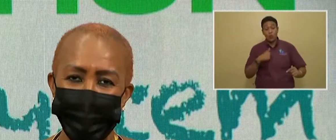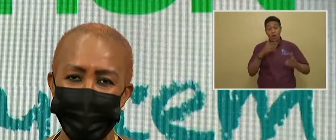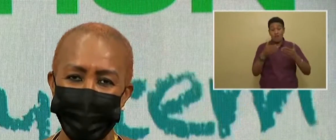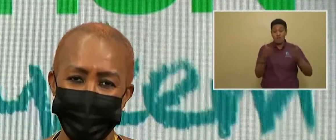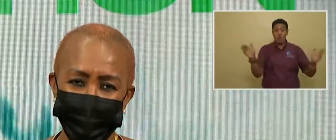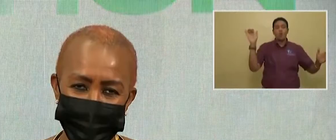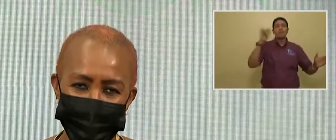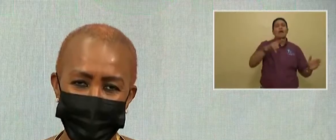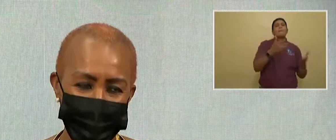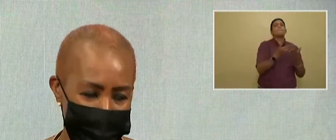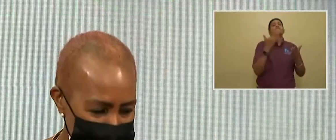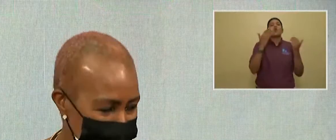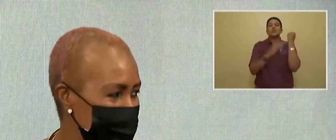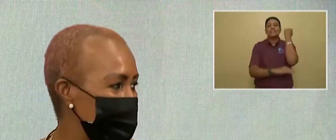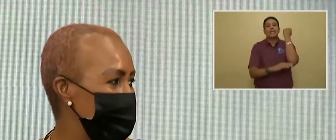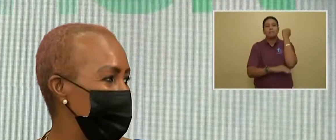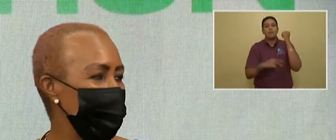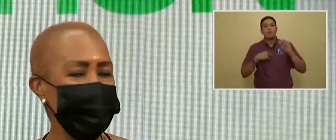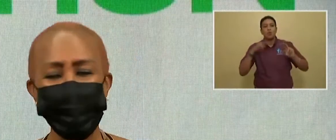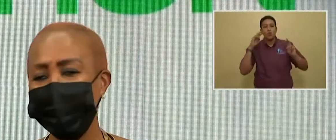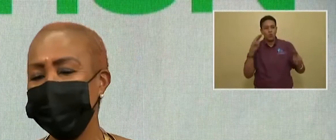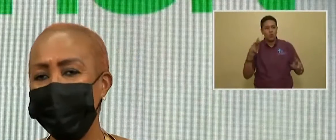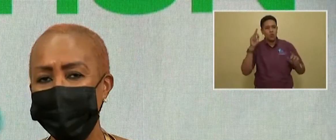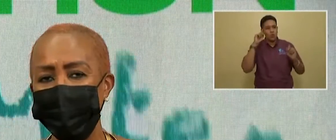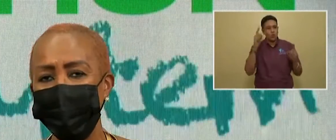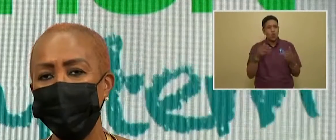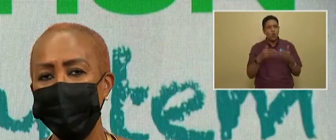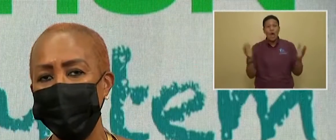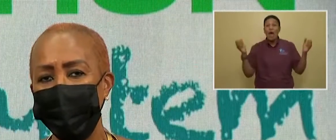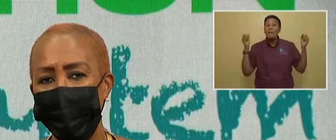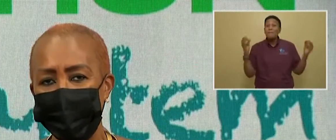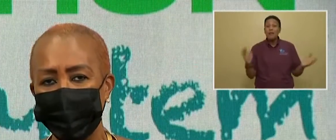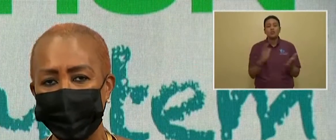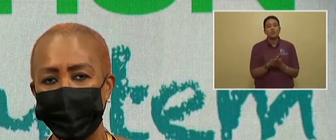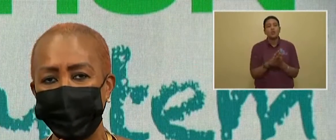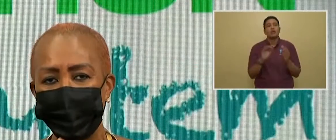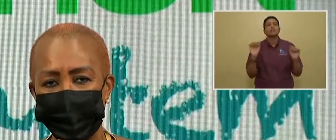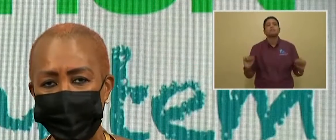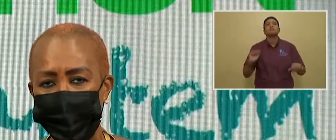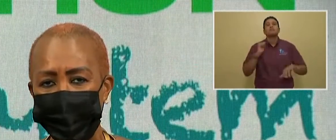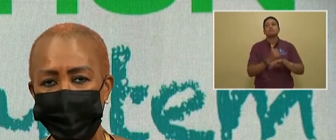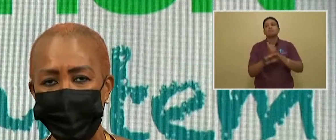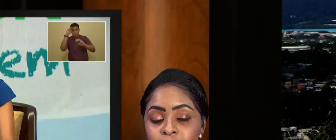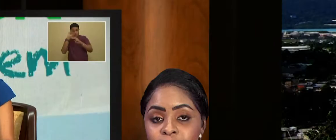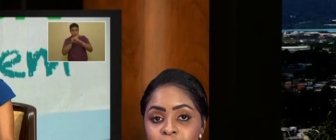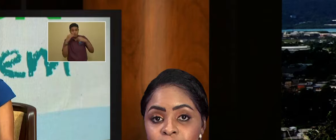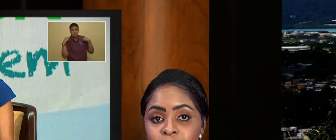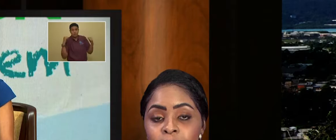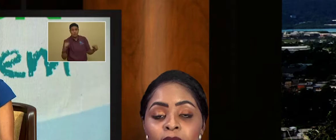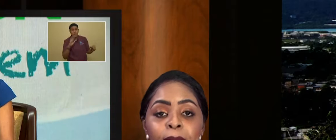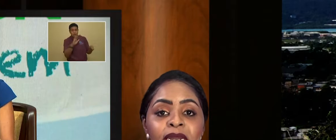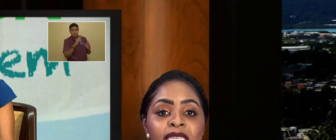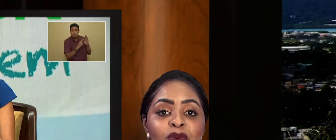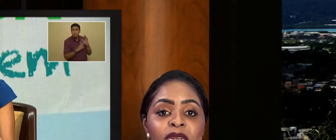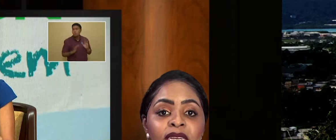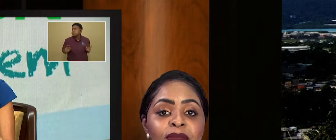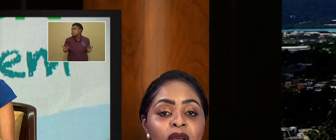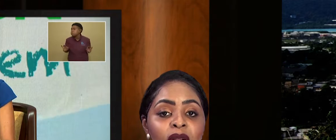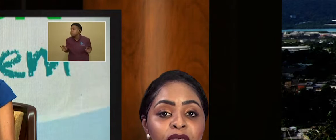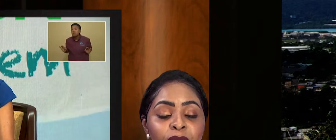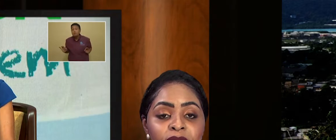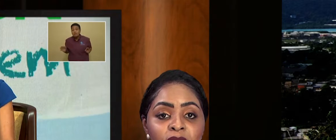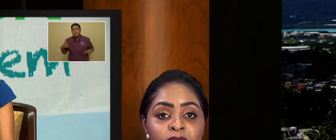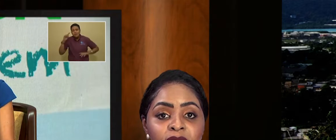of that before September to as many schools as possible across the system. Minister